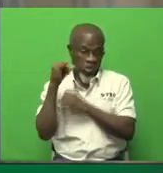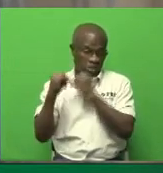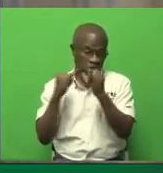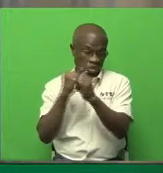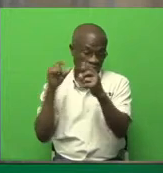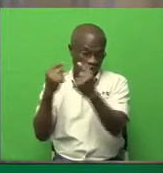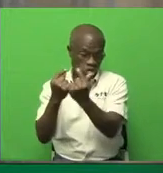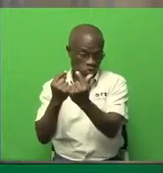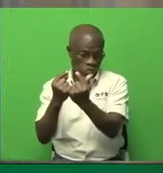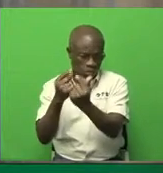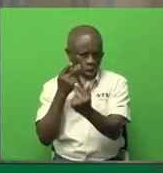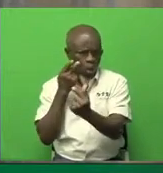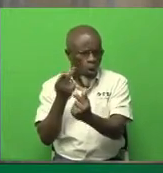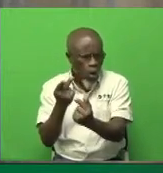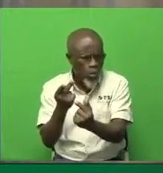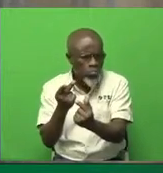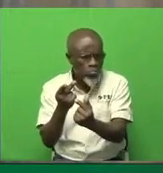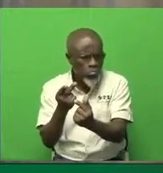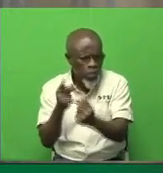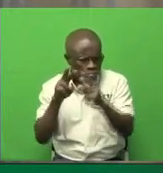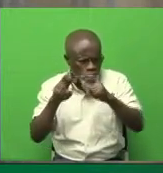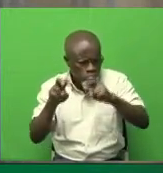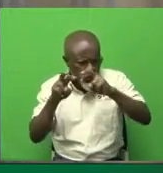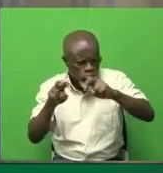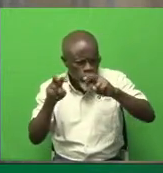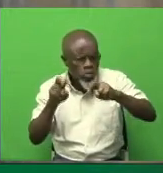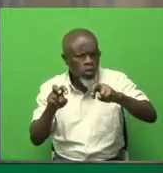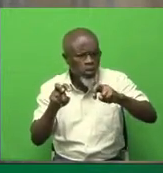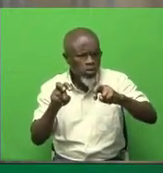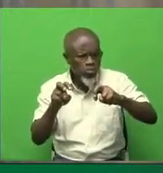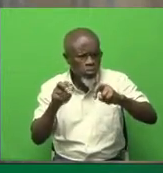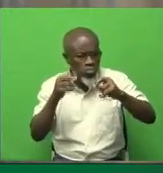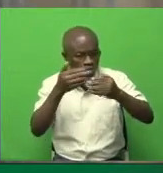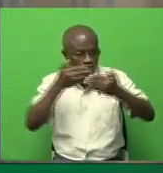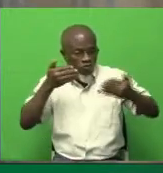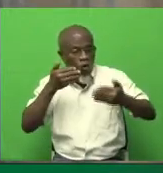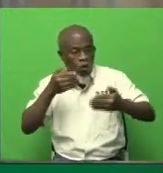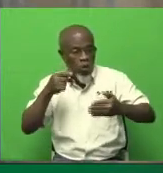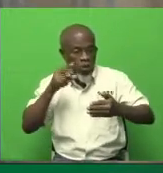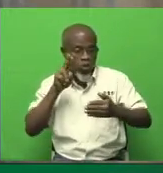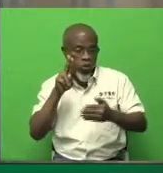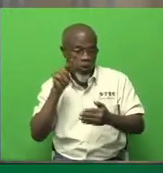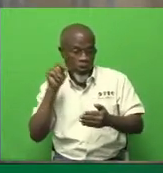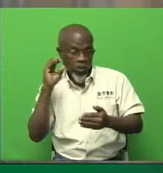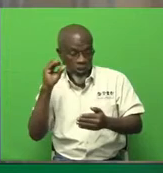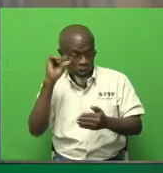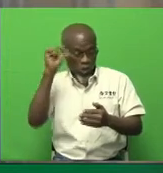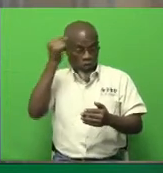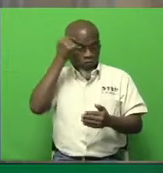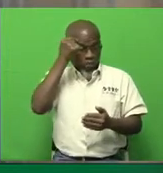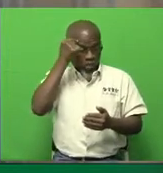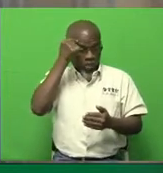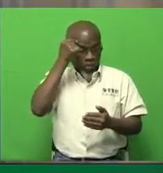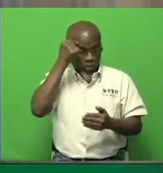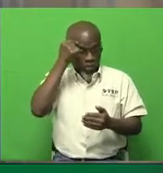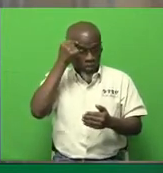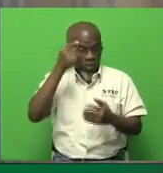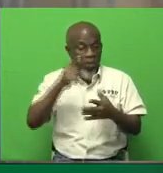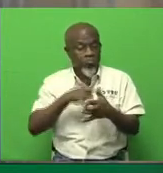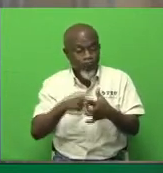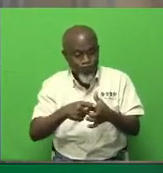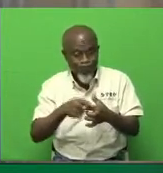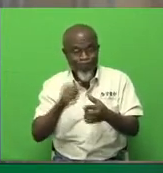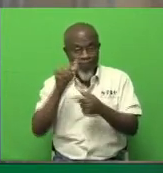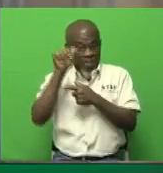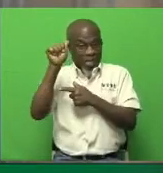said before from an a grade under our tenure to a BBB plus then BBB and then BB minus